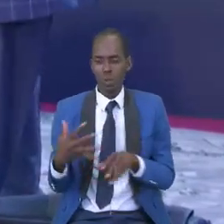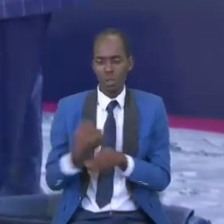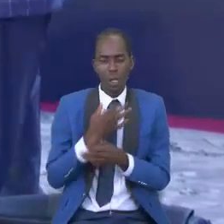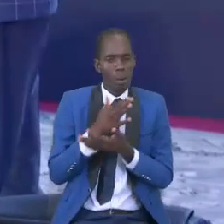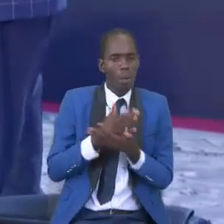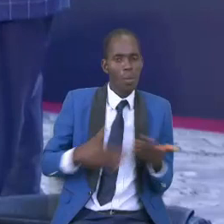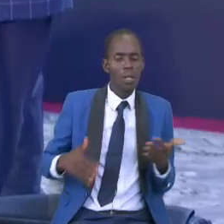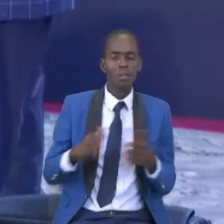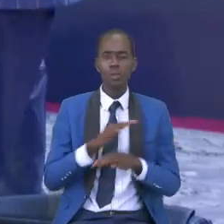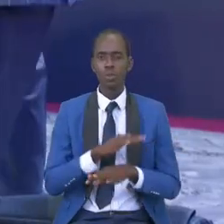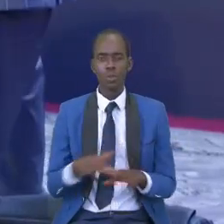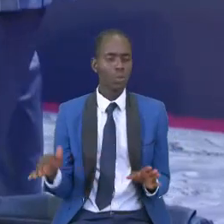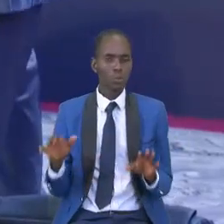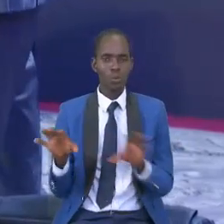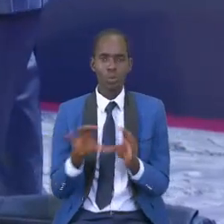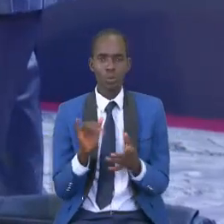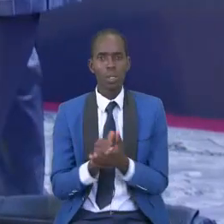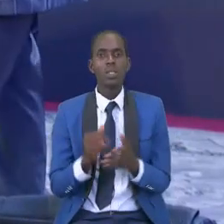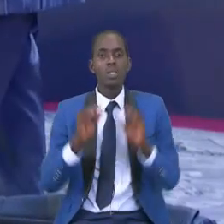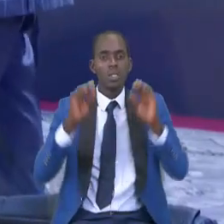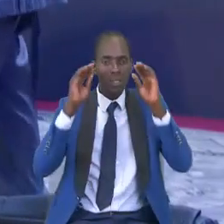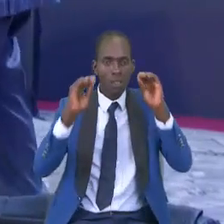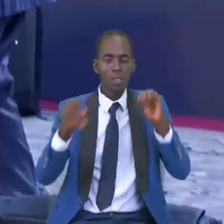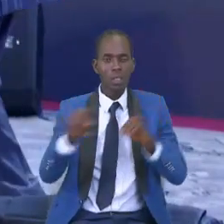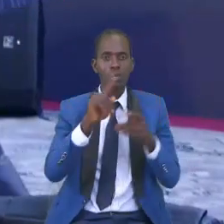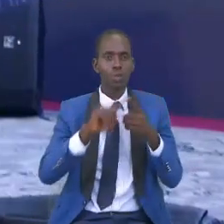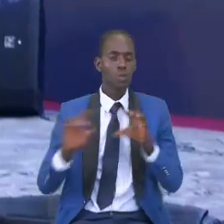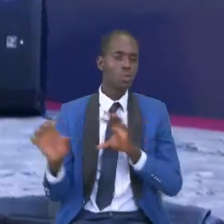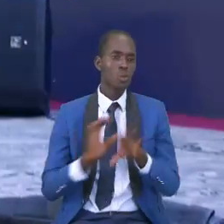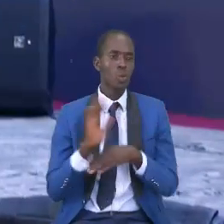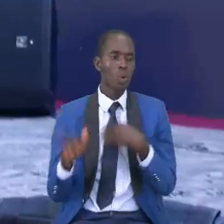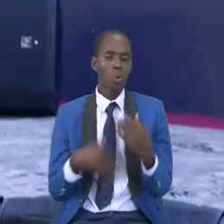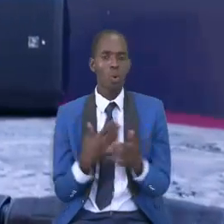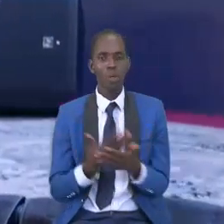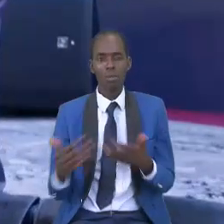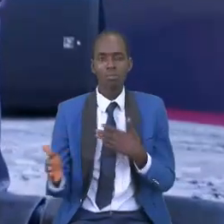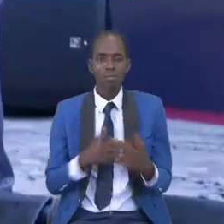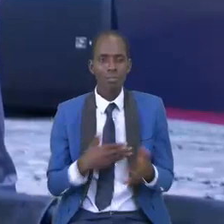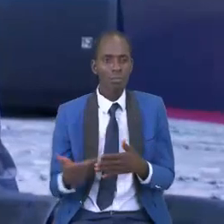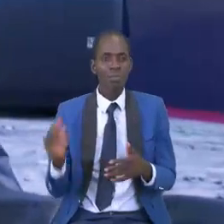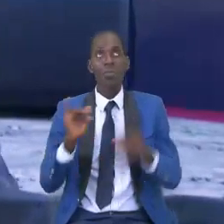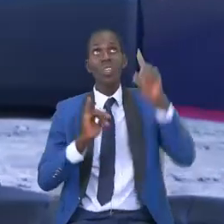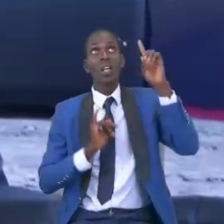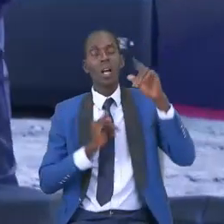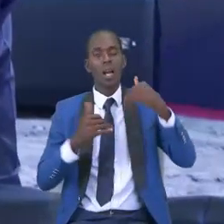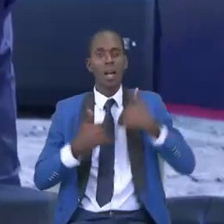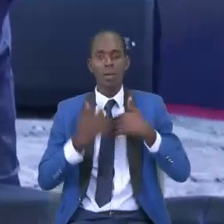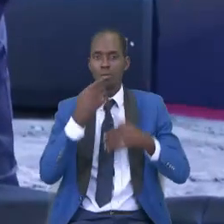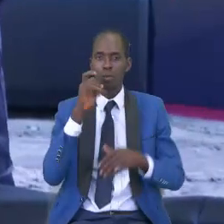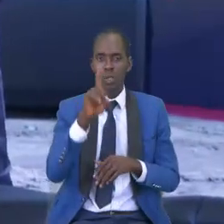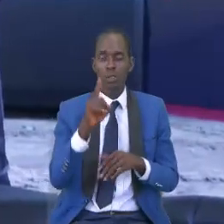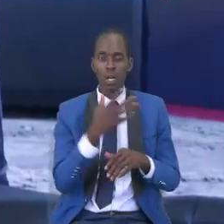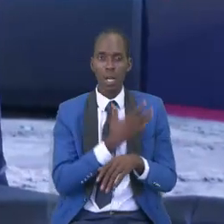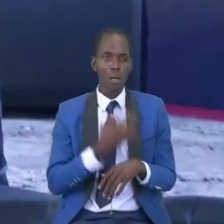message behind, teaching them to observe all things whatsoever I have commanded you, and lo,